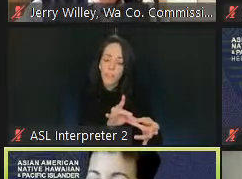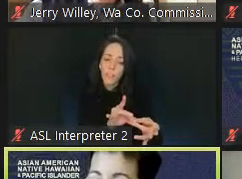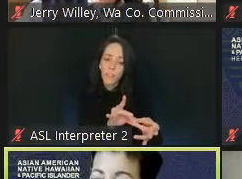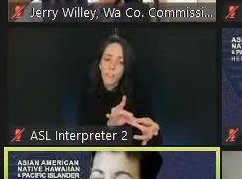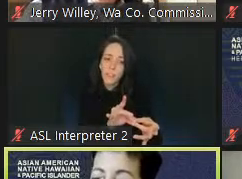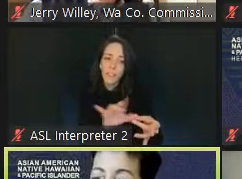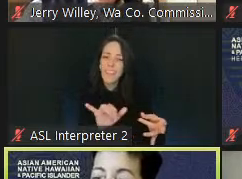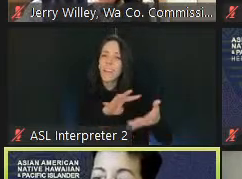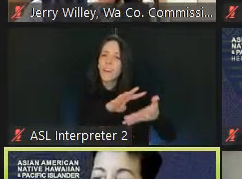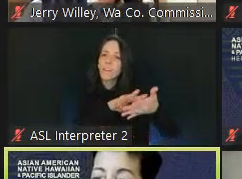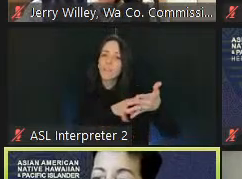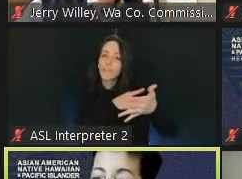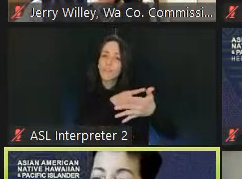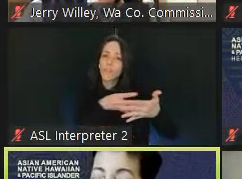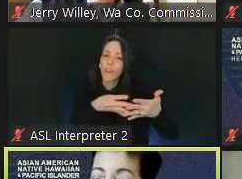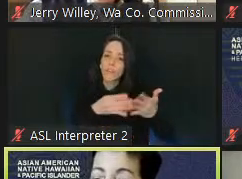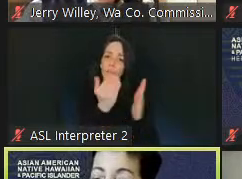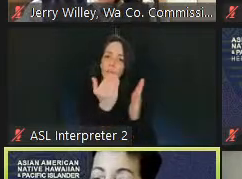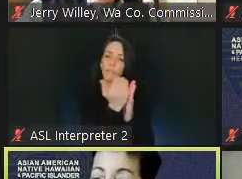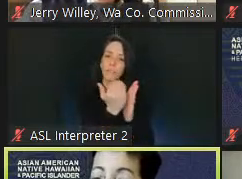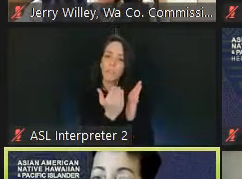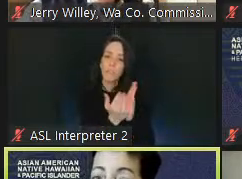chart of the